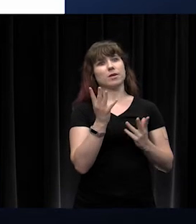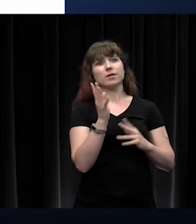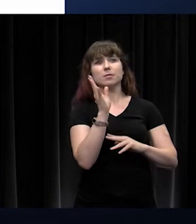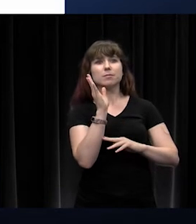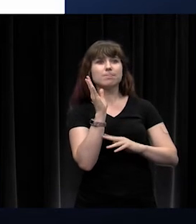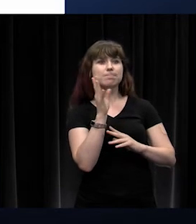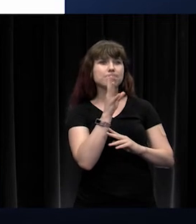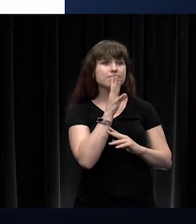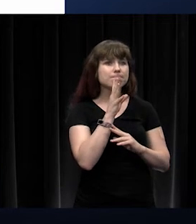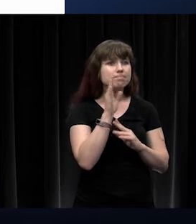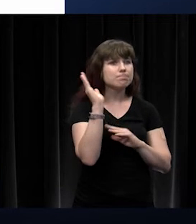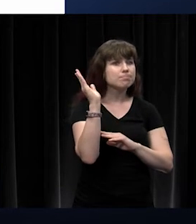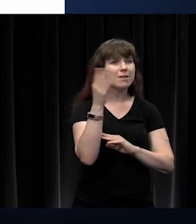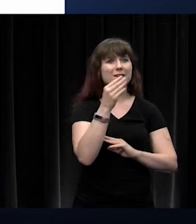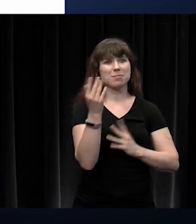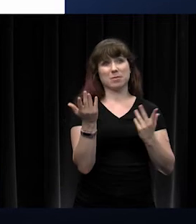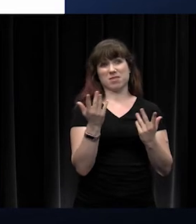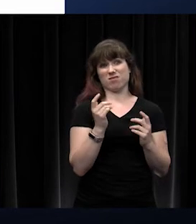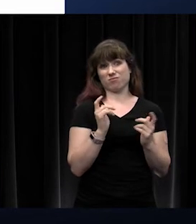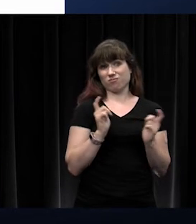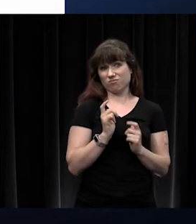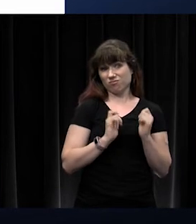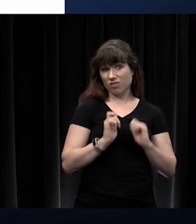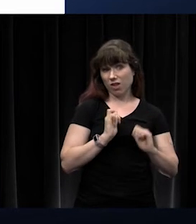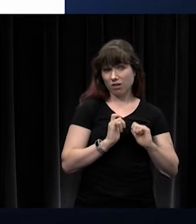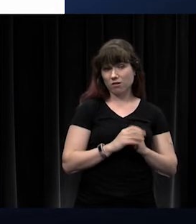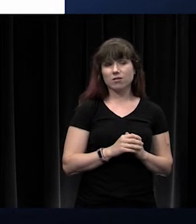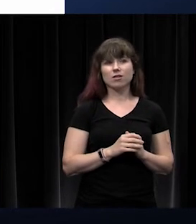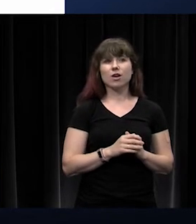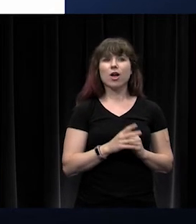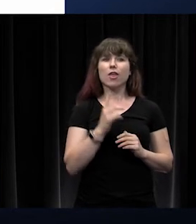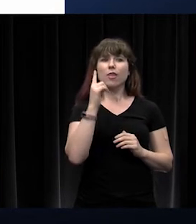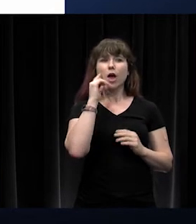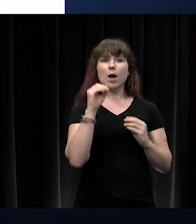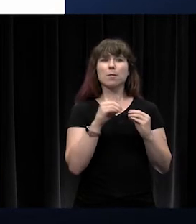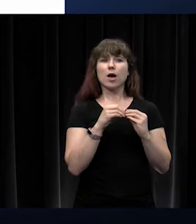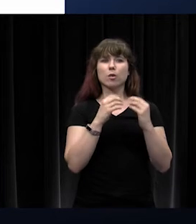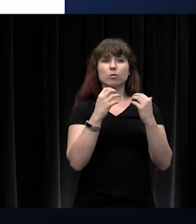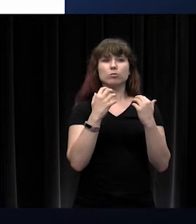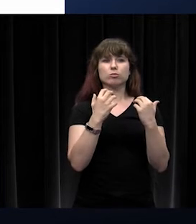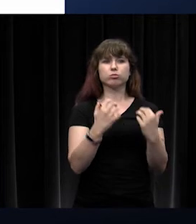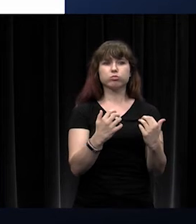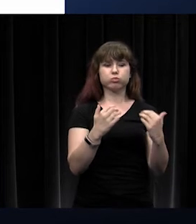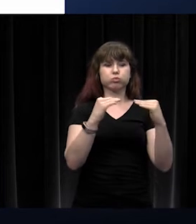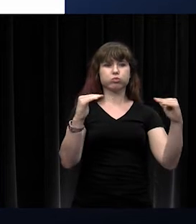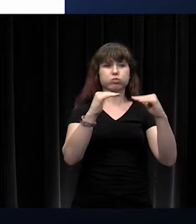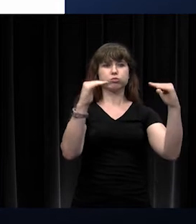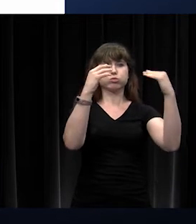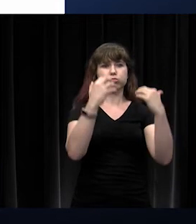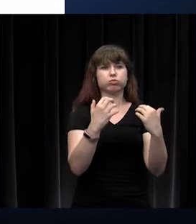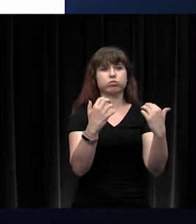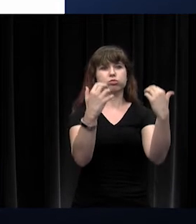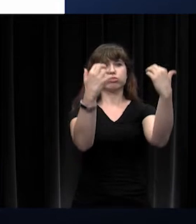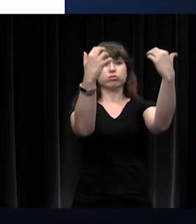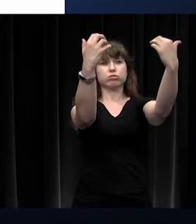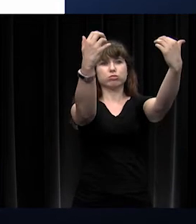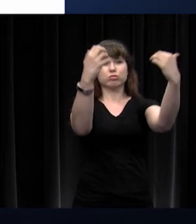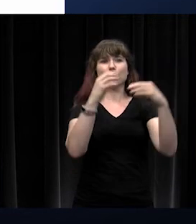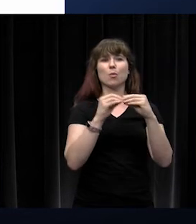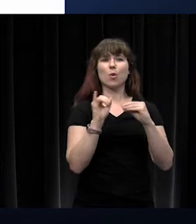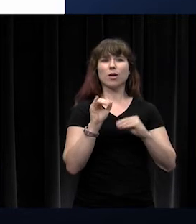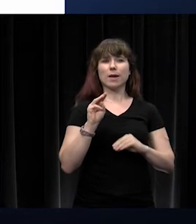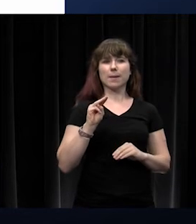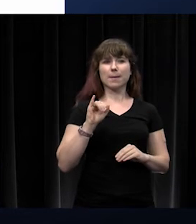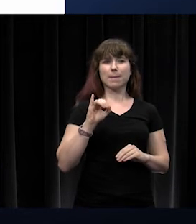plays. The decision was made to turn it into a tiered seating similar to the Midland. Right now it's a single slope. It had just